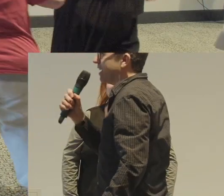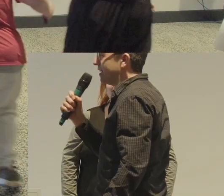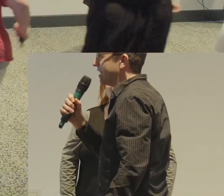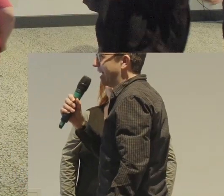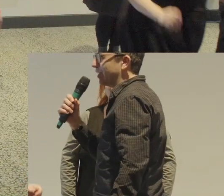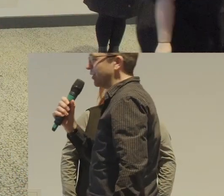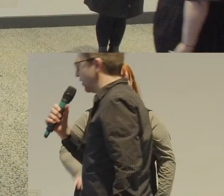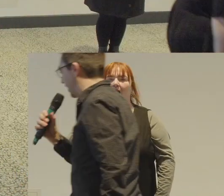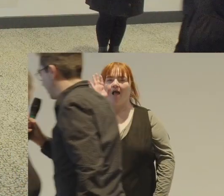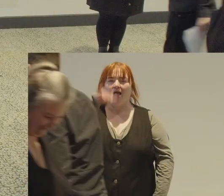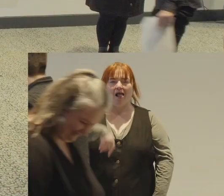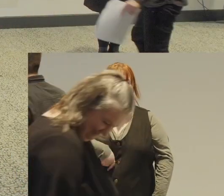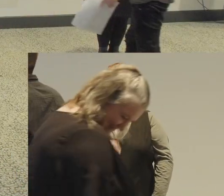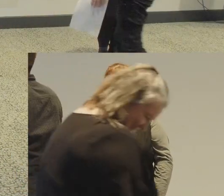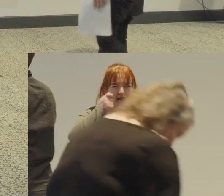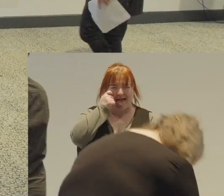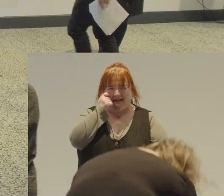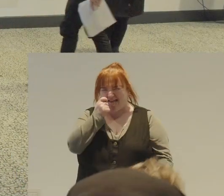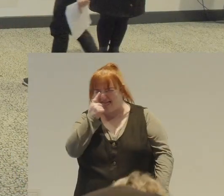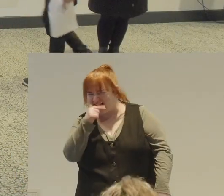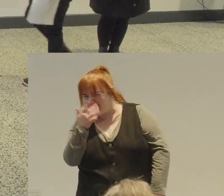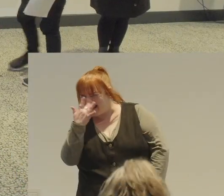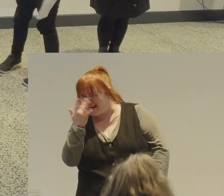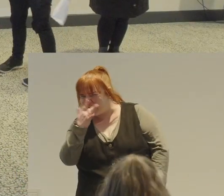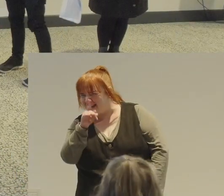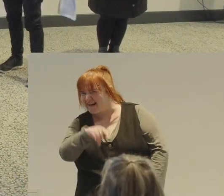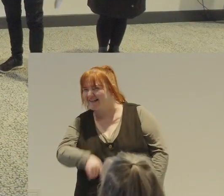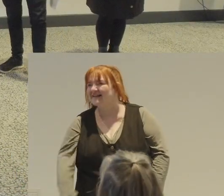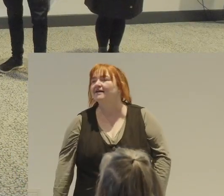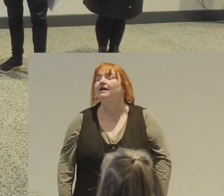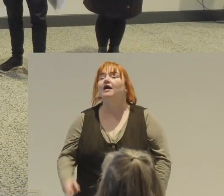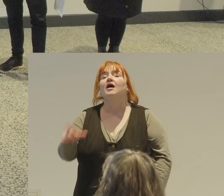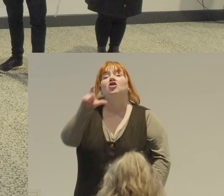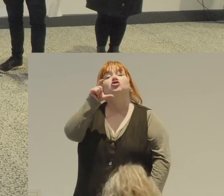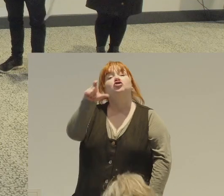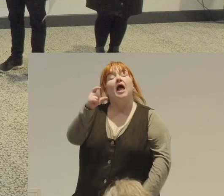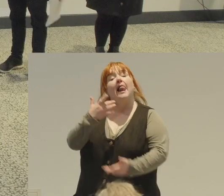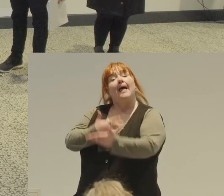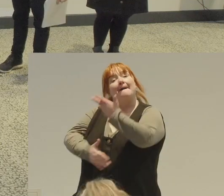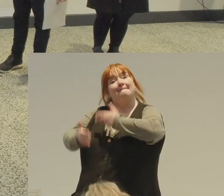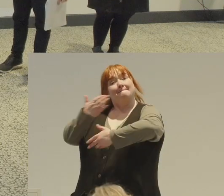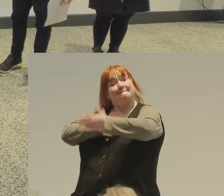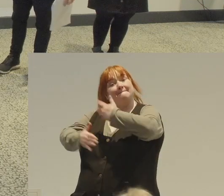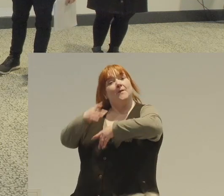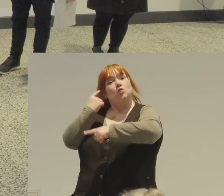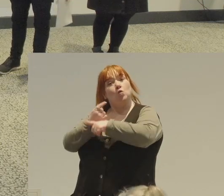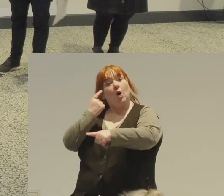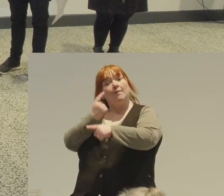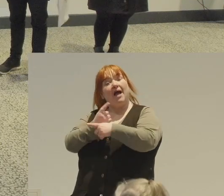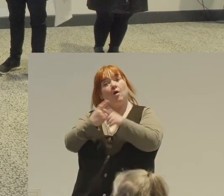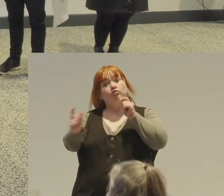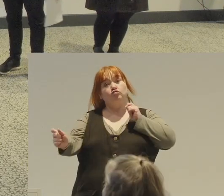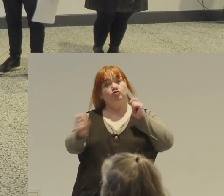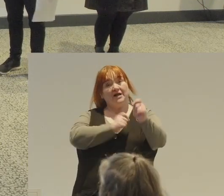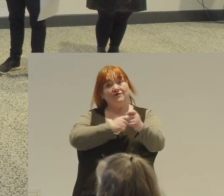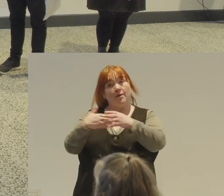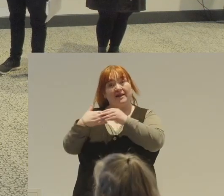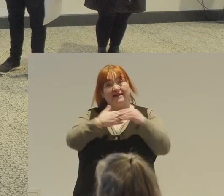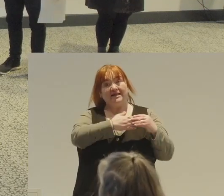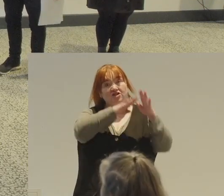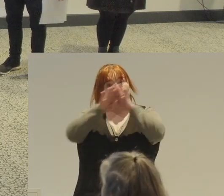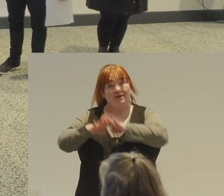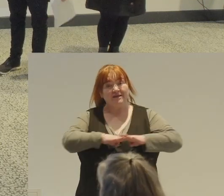You tease, Helen, you tease. Okay. So, Charlotte, tell us a little bit more about this Transform Leadership National programme that you were on. So